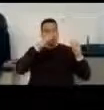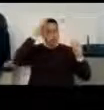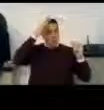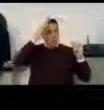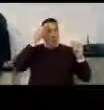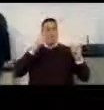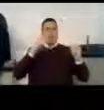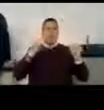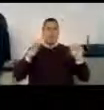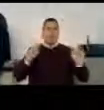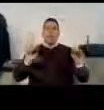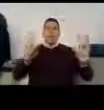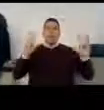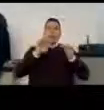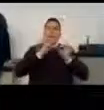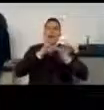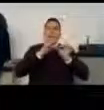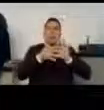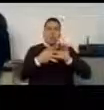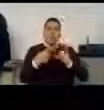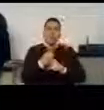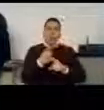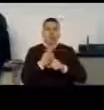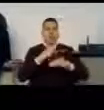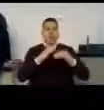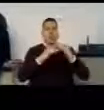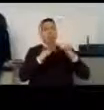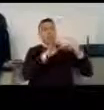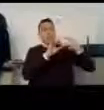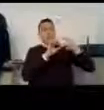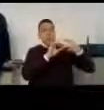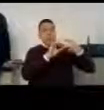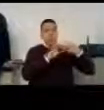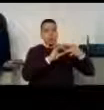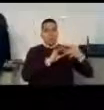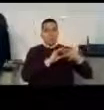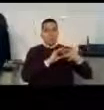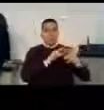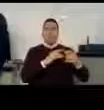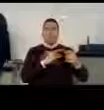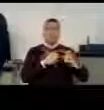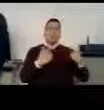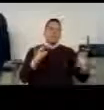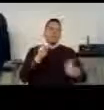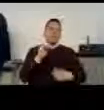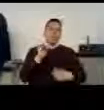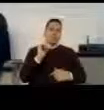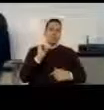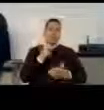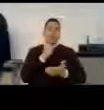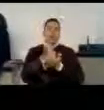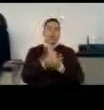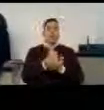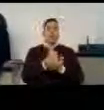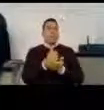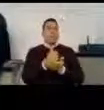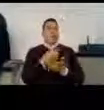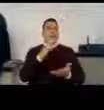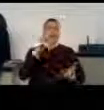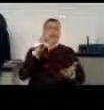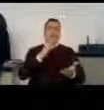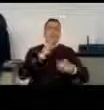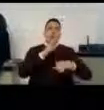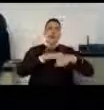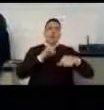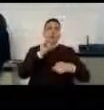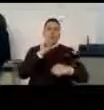is translation and being able to build relationships, I think that that is one of the biggest things that you can do in the school community, because a lot of